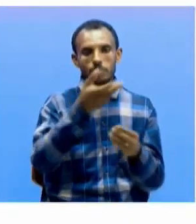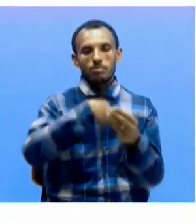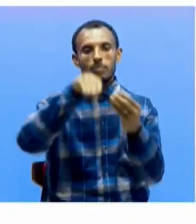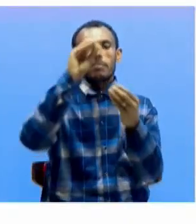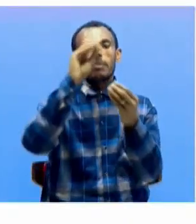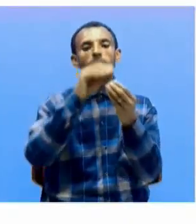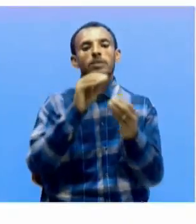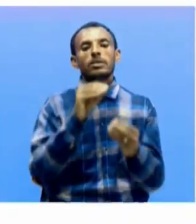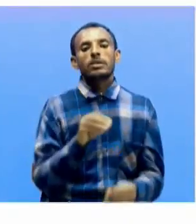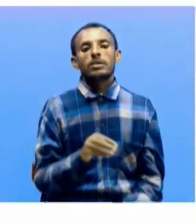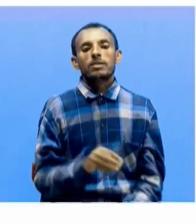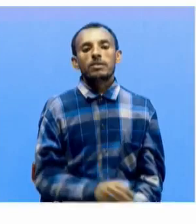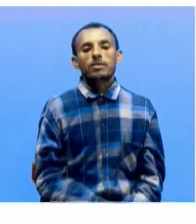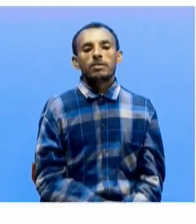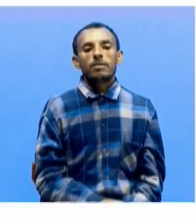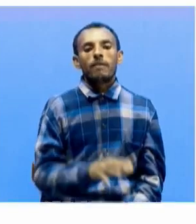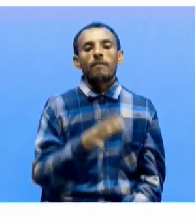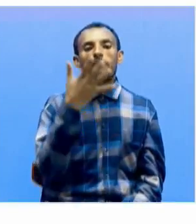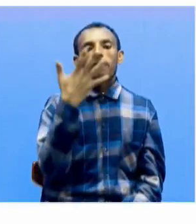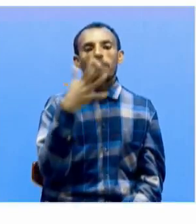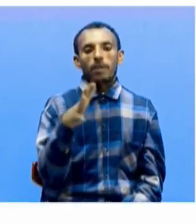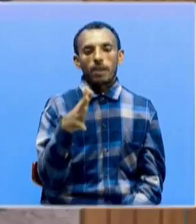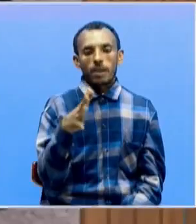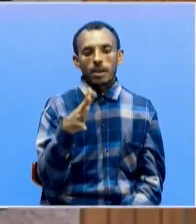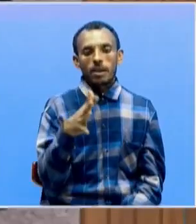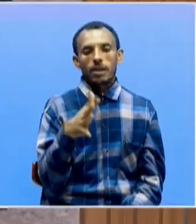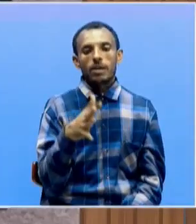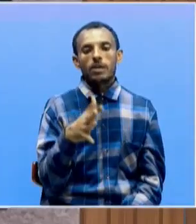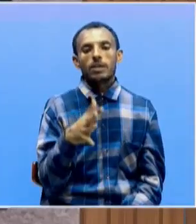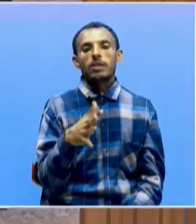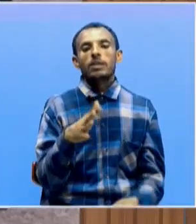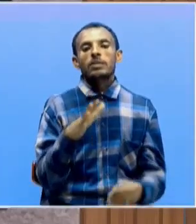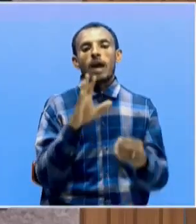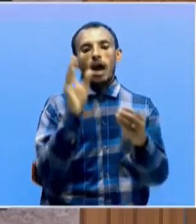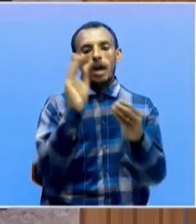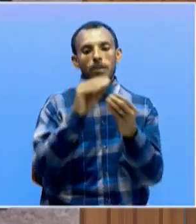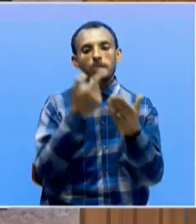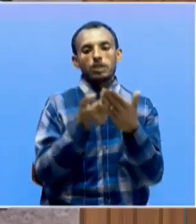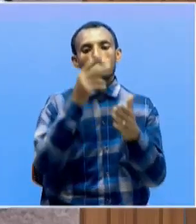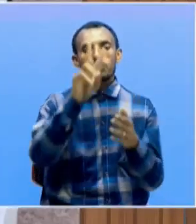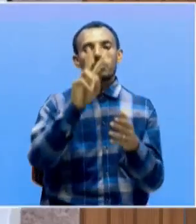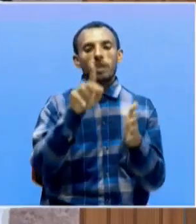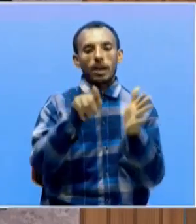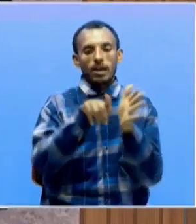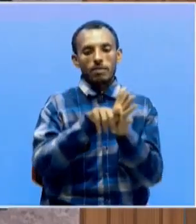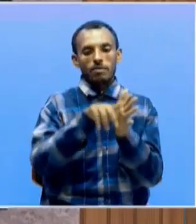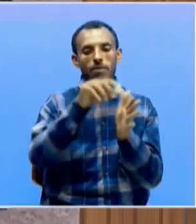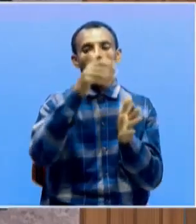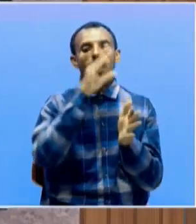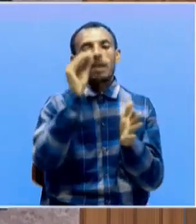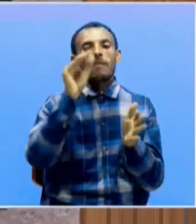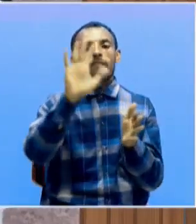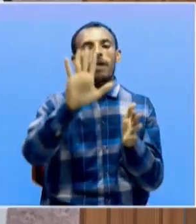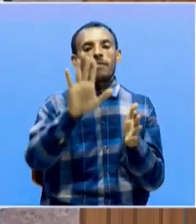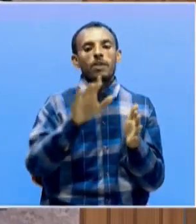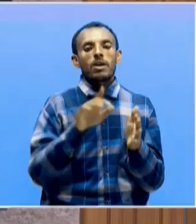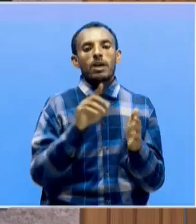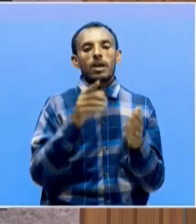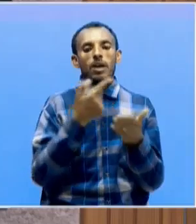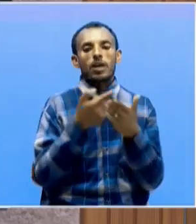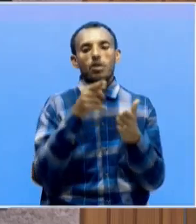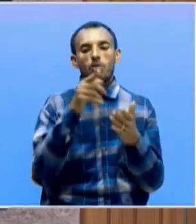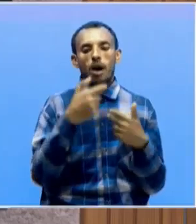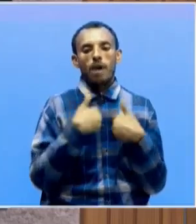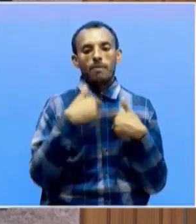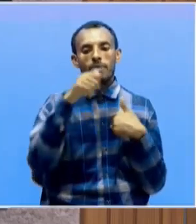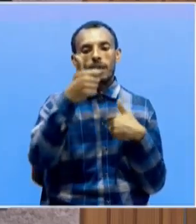plus 15. Let's add these two again, negative 10, 5. Here you have 10